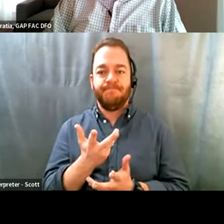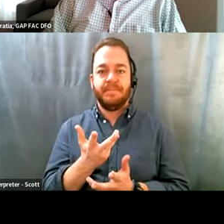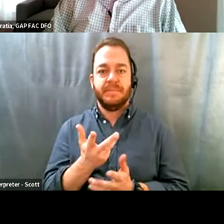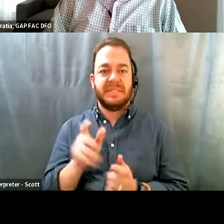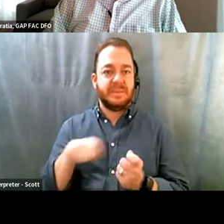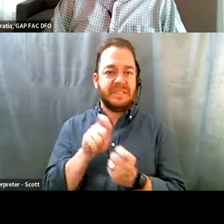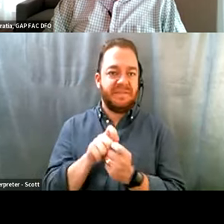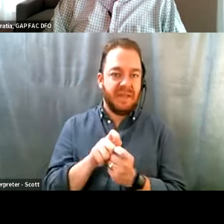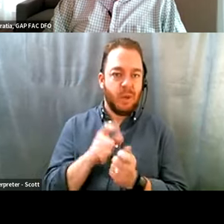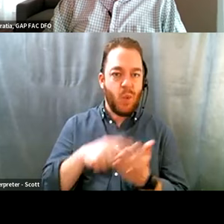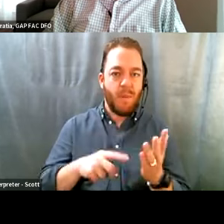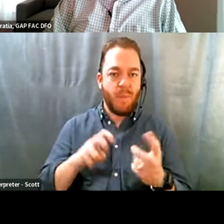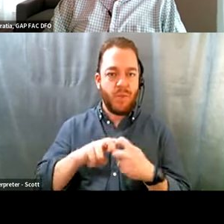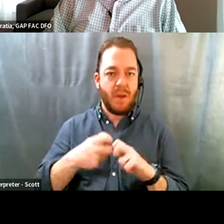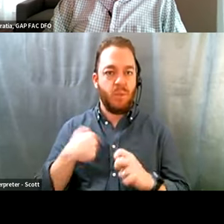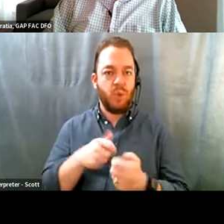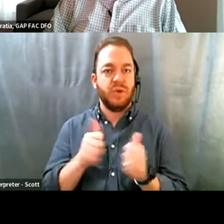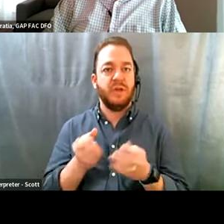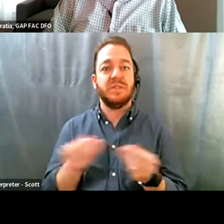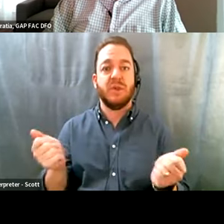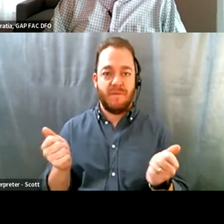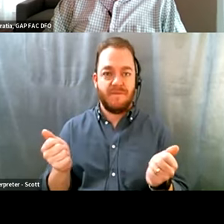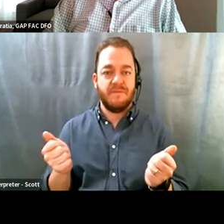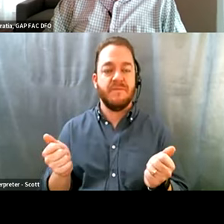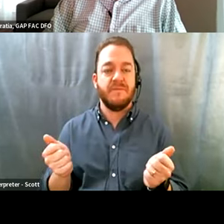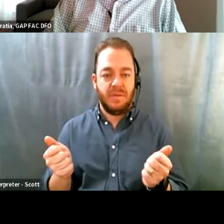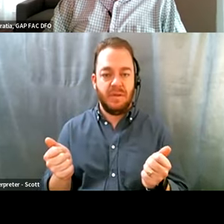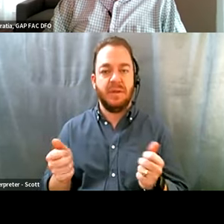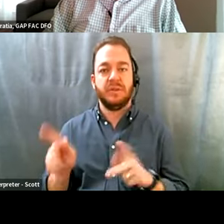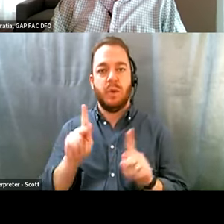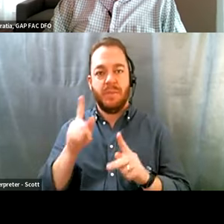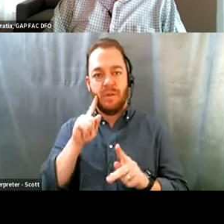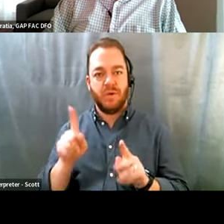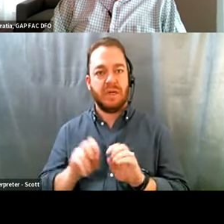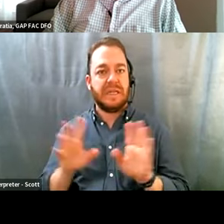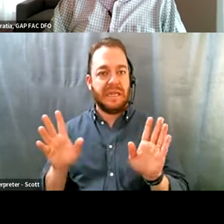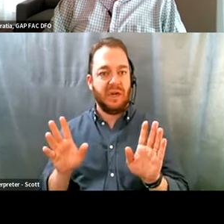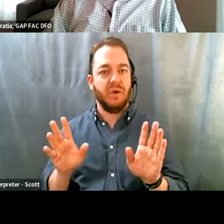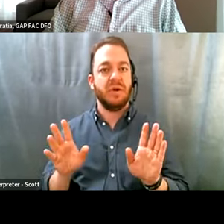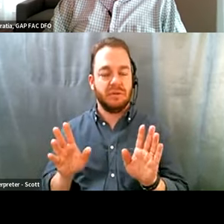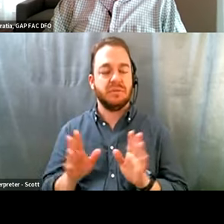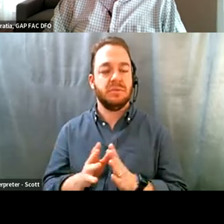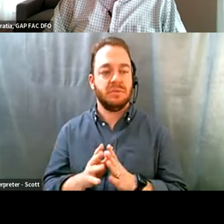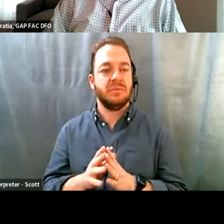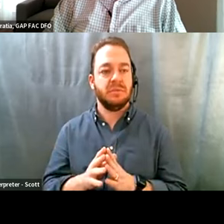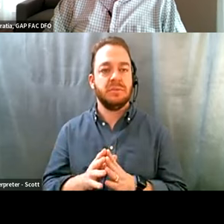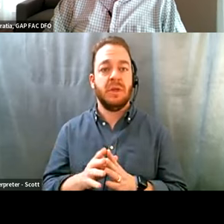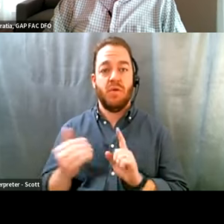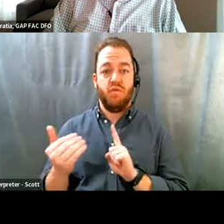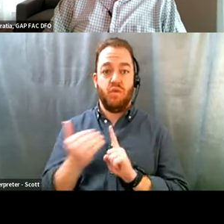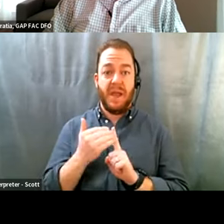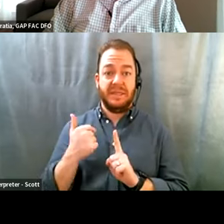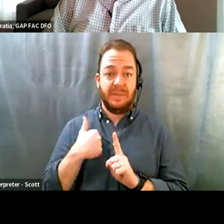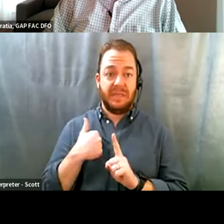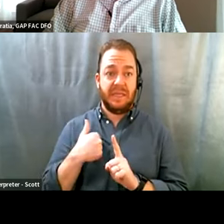specific about what problems we're trying to solve with these challenges so that people are clear to come, it attracts them to it. It reminds me,